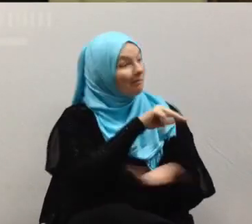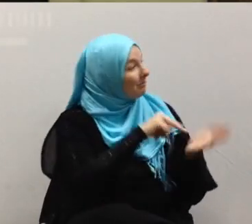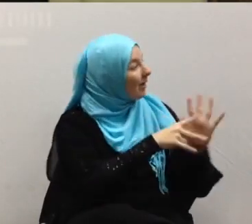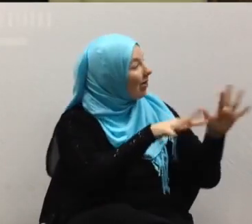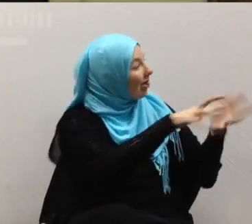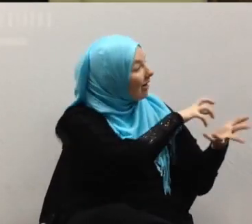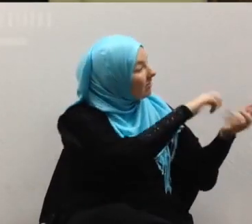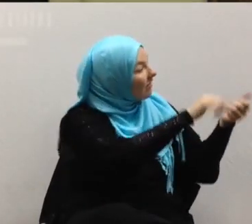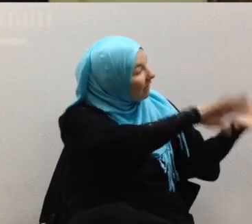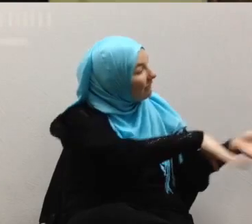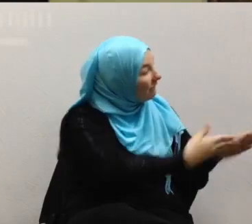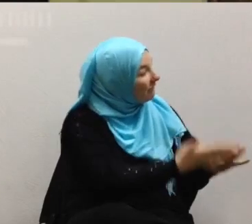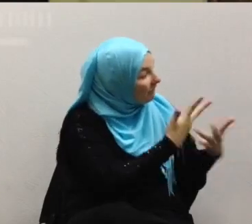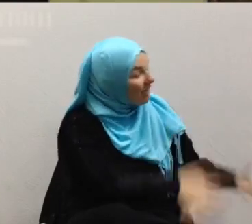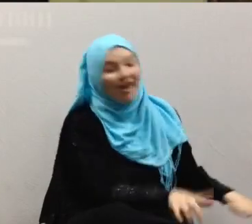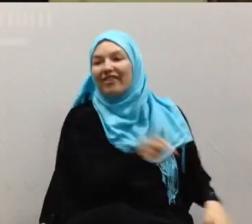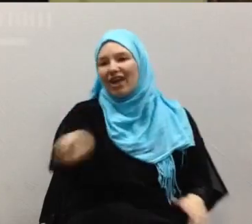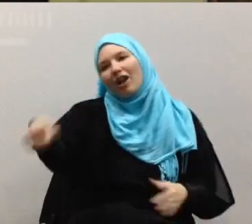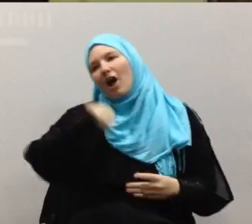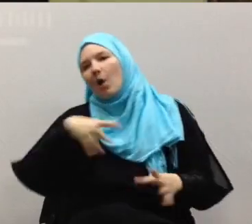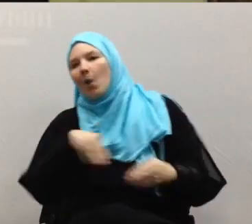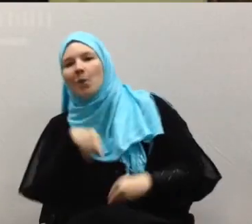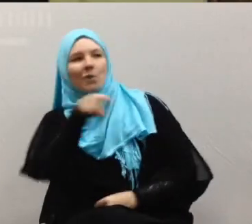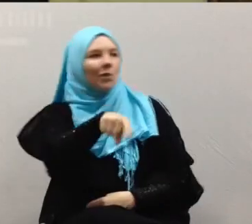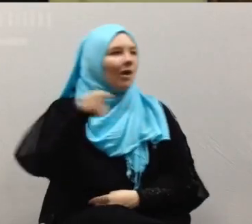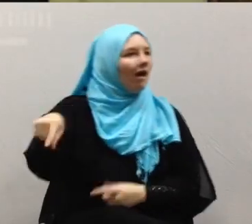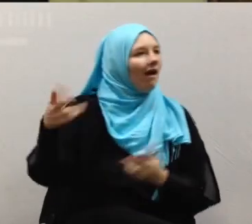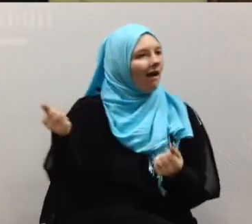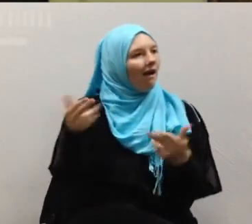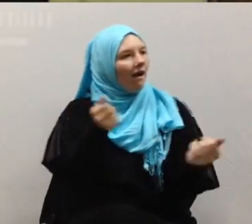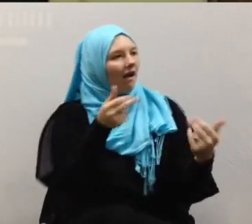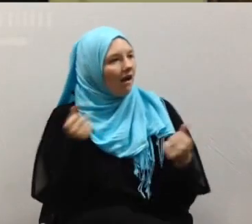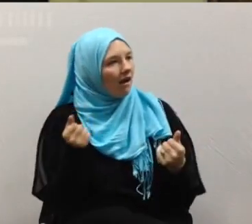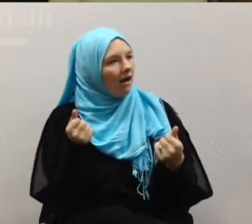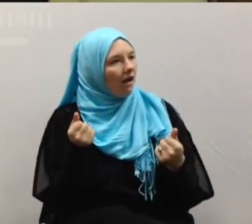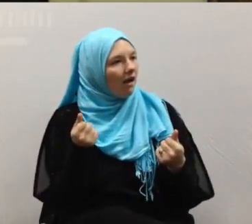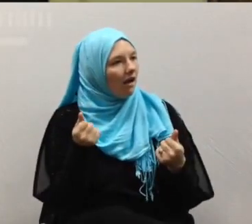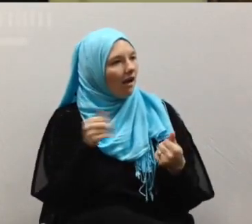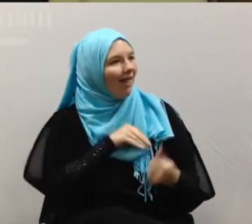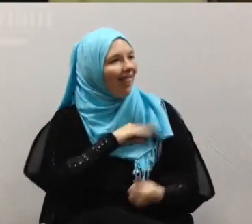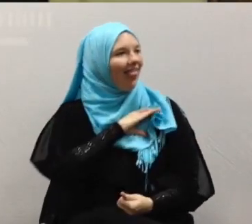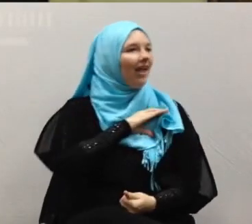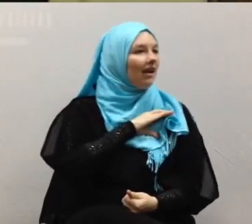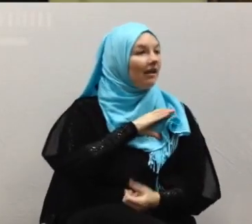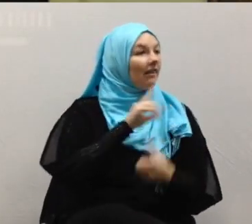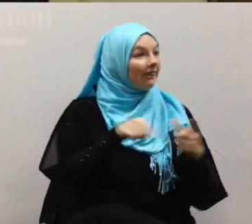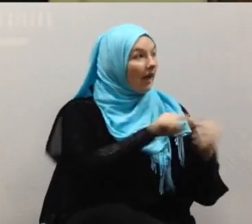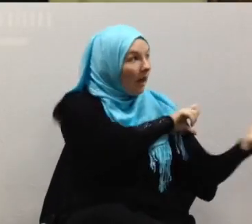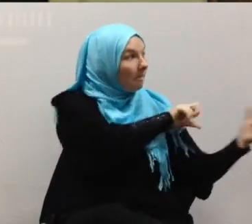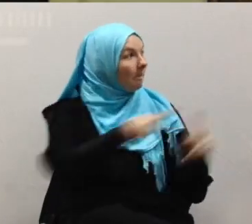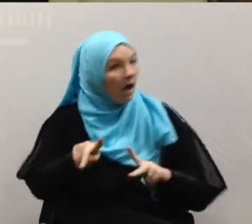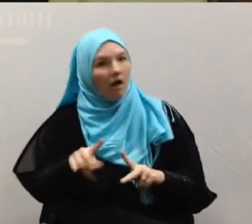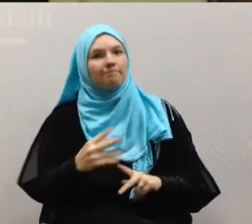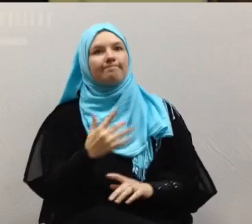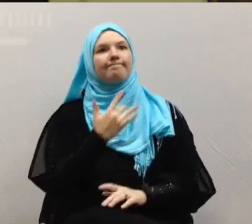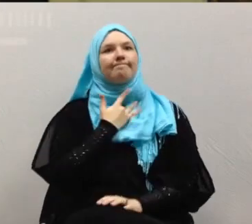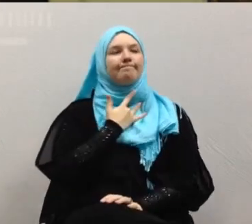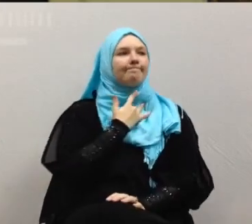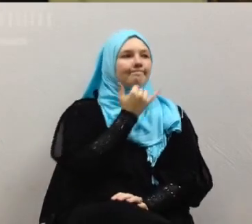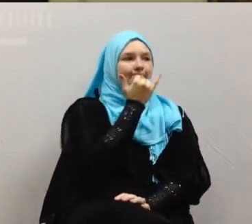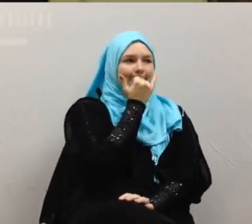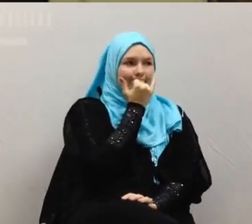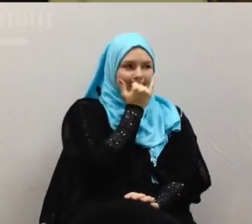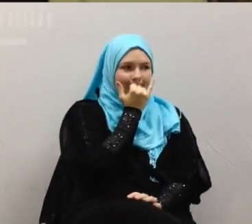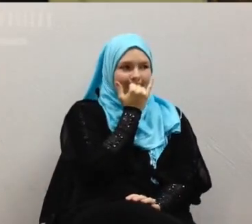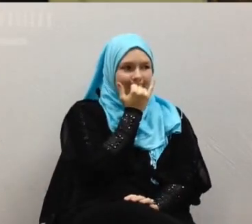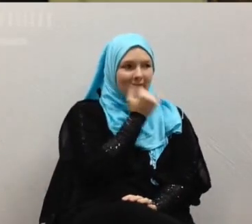Ever, and that was made pleasing in your heart. That was the comforting thought you have